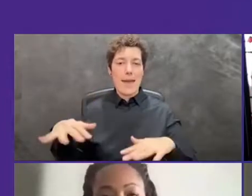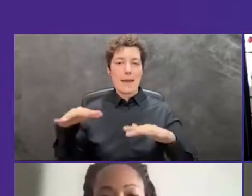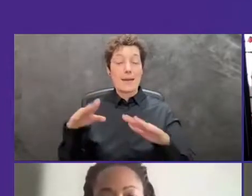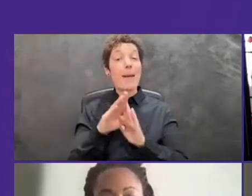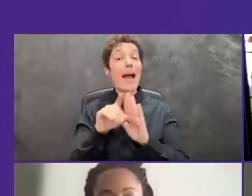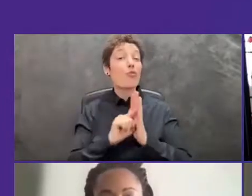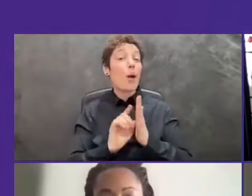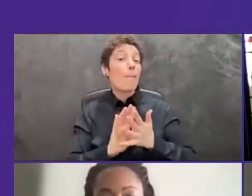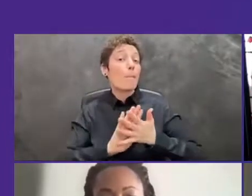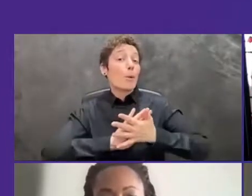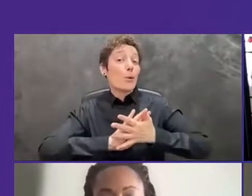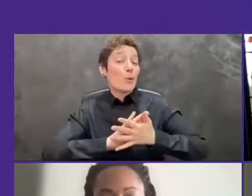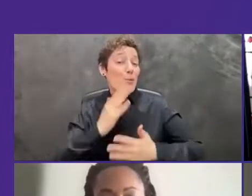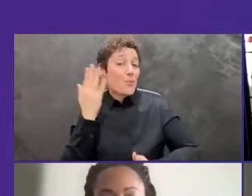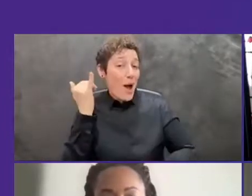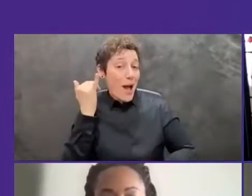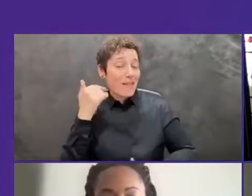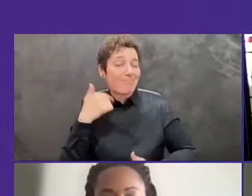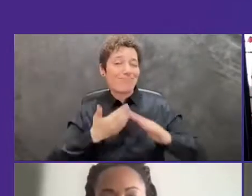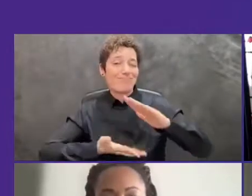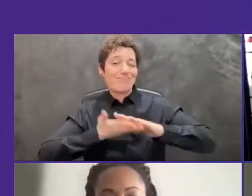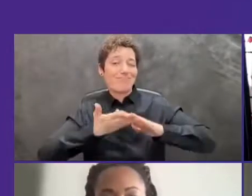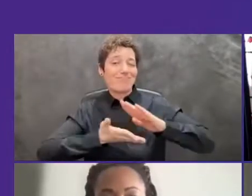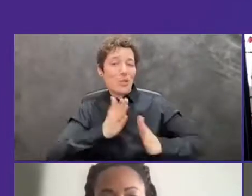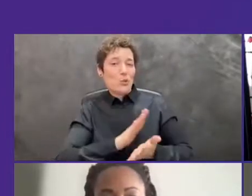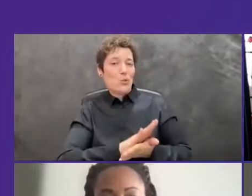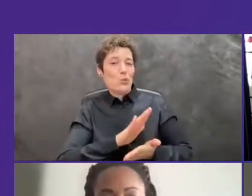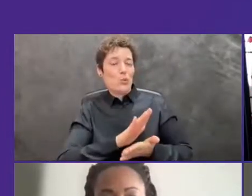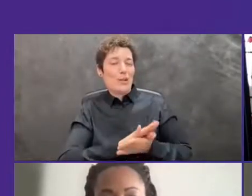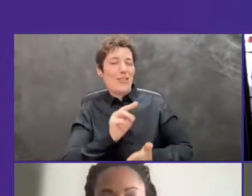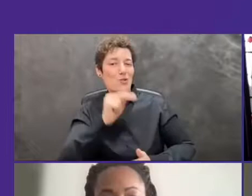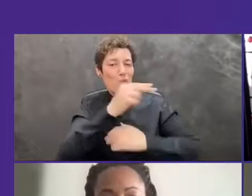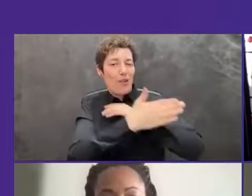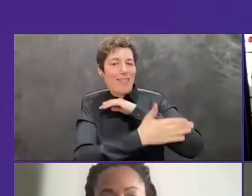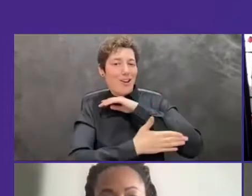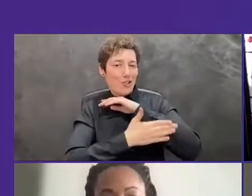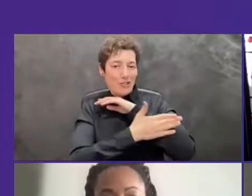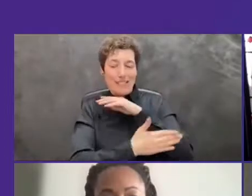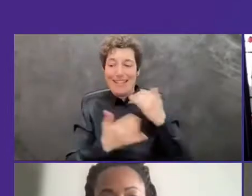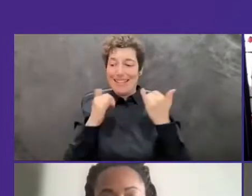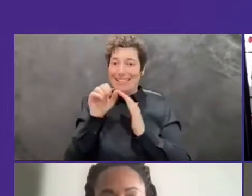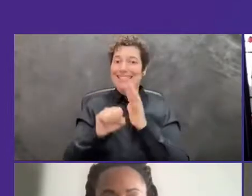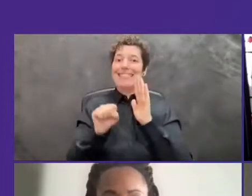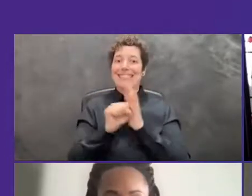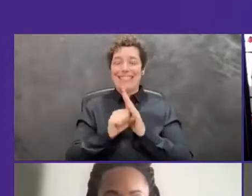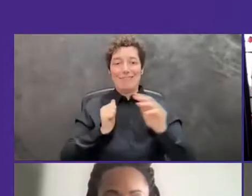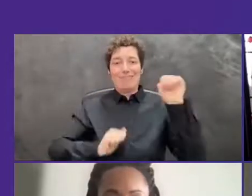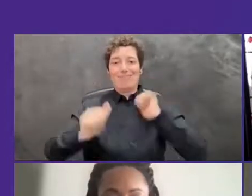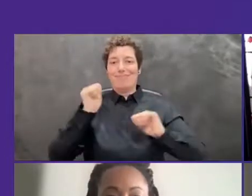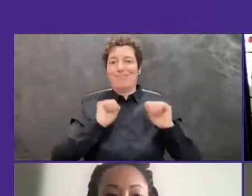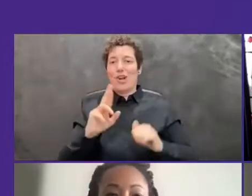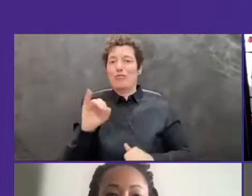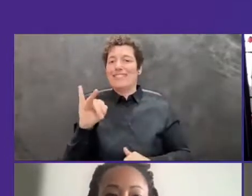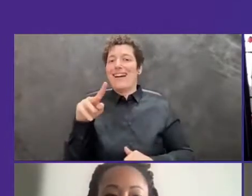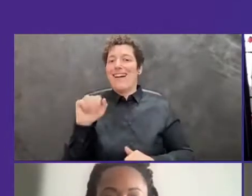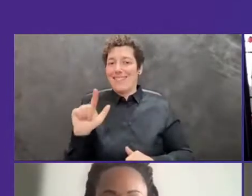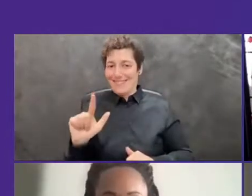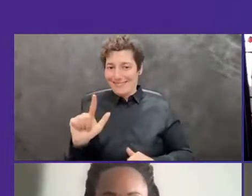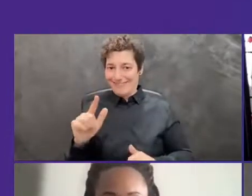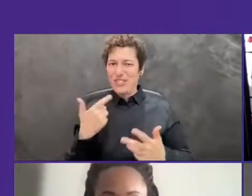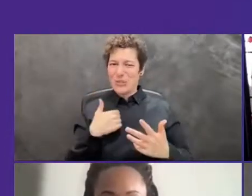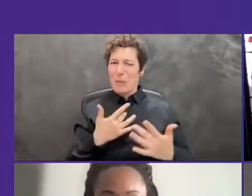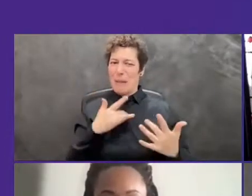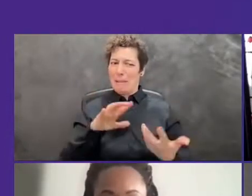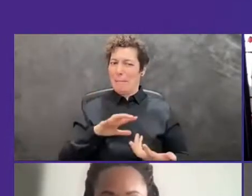school up in the North Country and it was recital season. And I would like you all to think better of me. So my background is